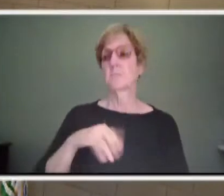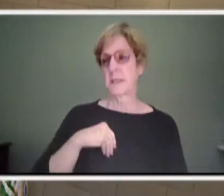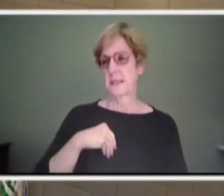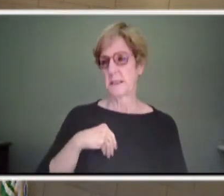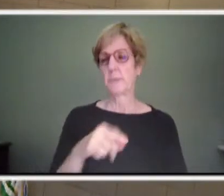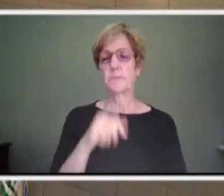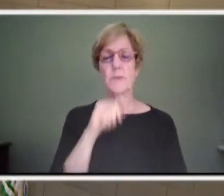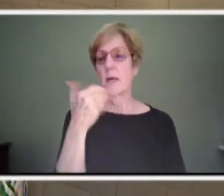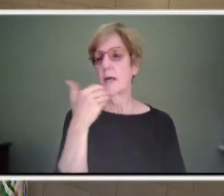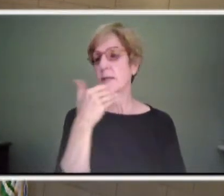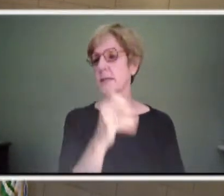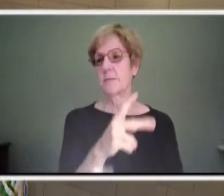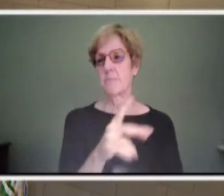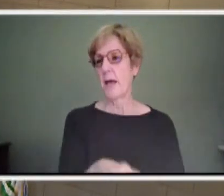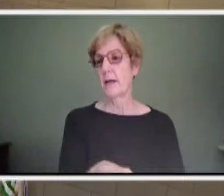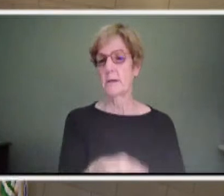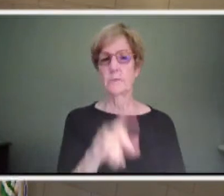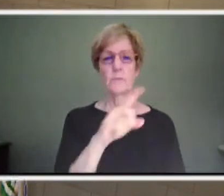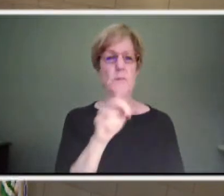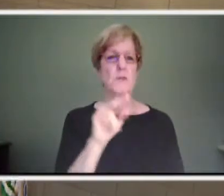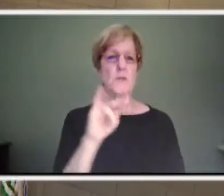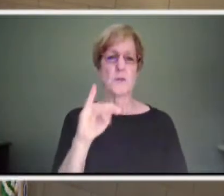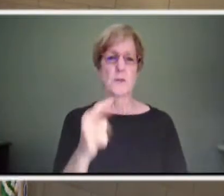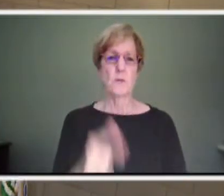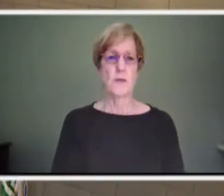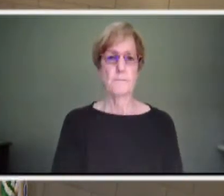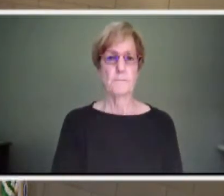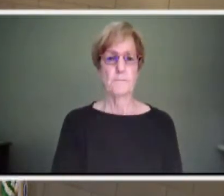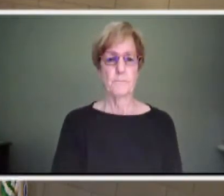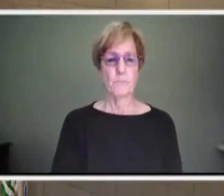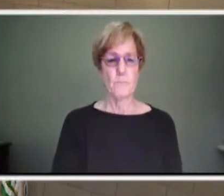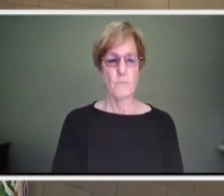send back to zoning. Second. Any